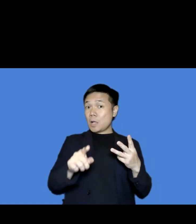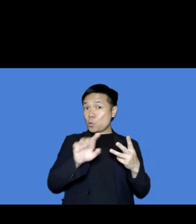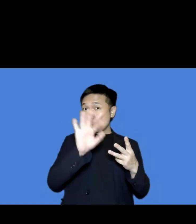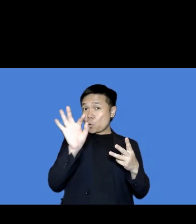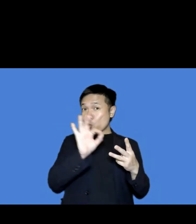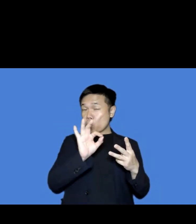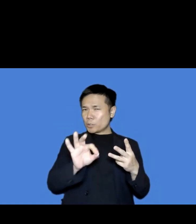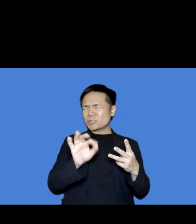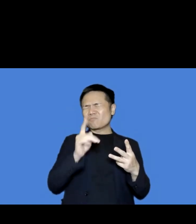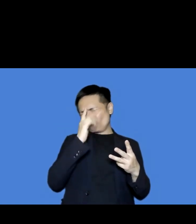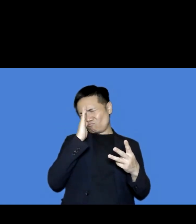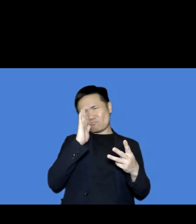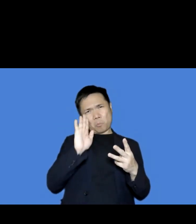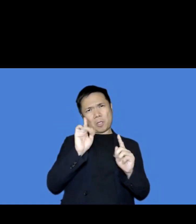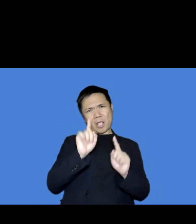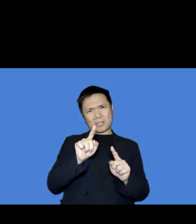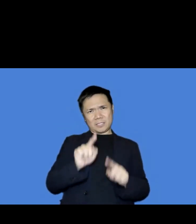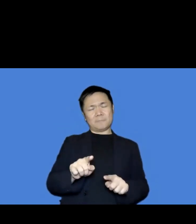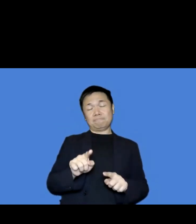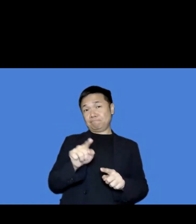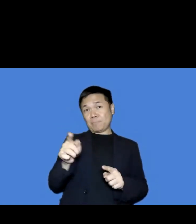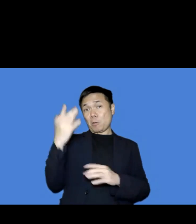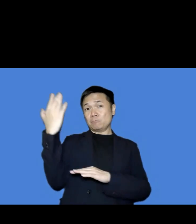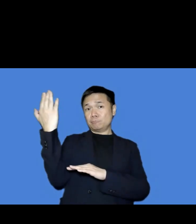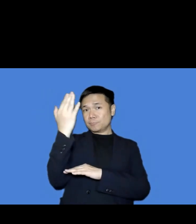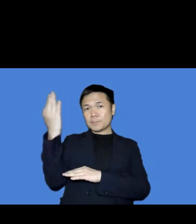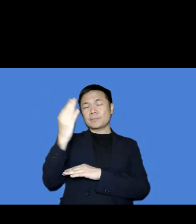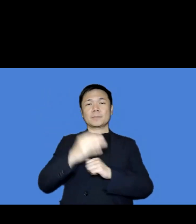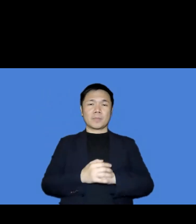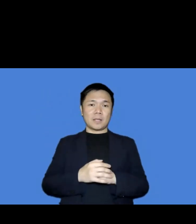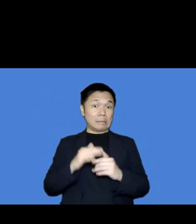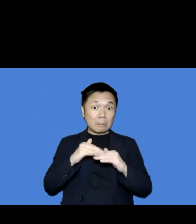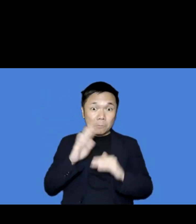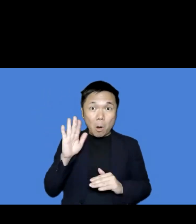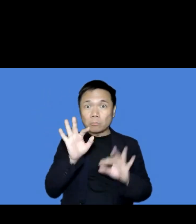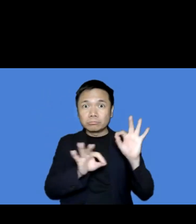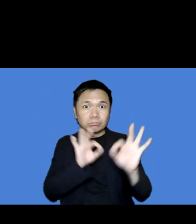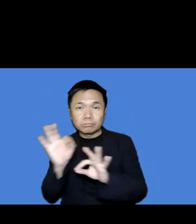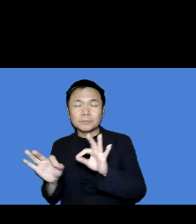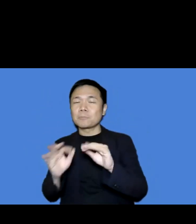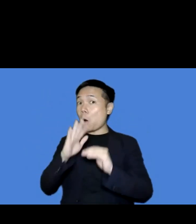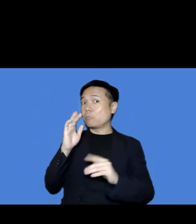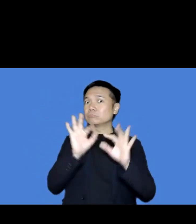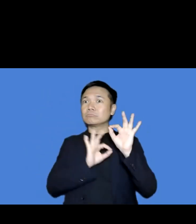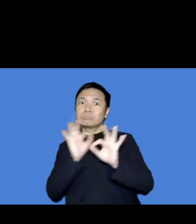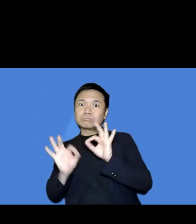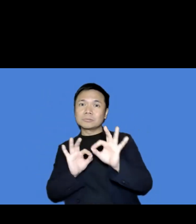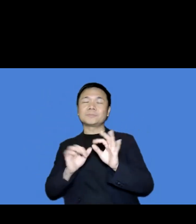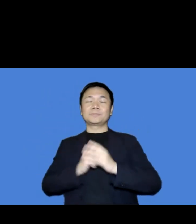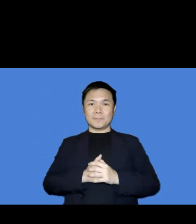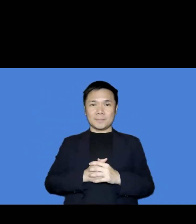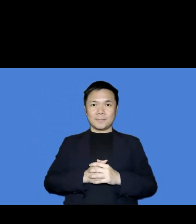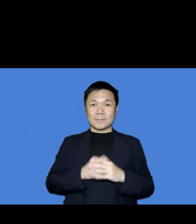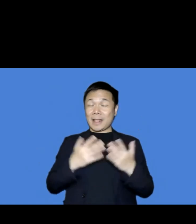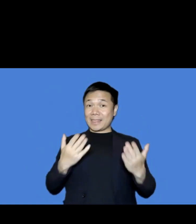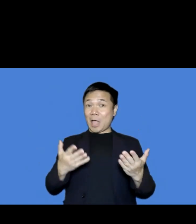be answered by your speech, and we are also getting more questions as we speak. I'm going to